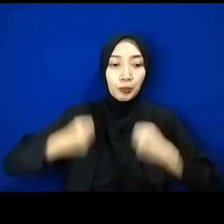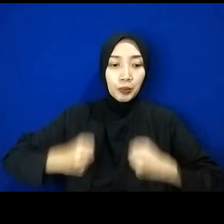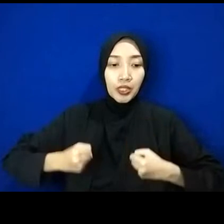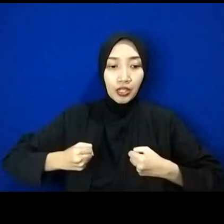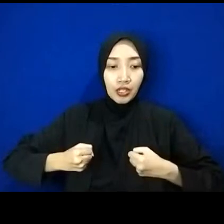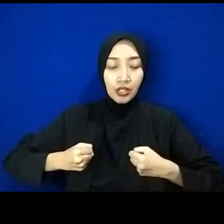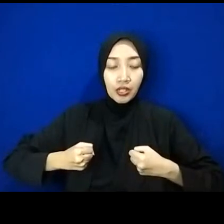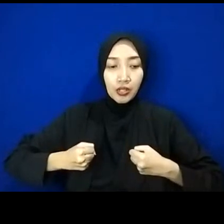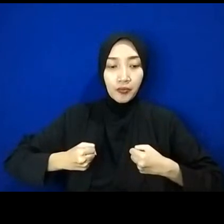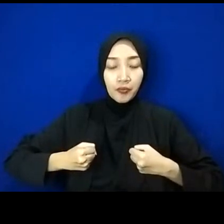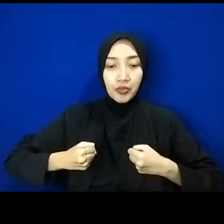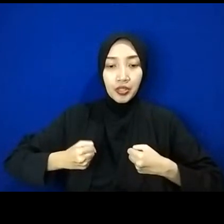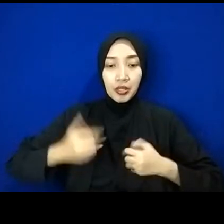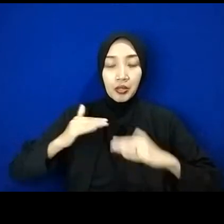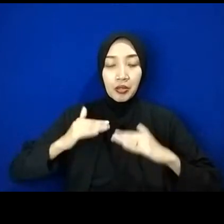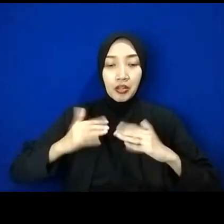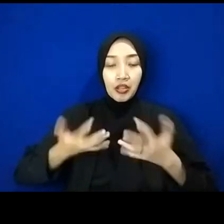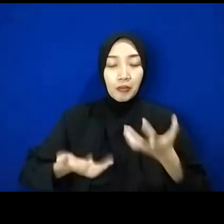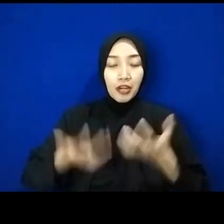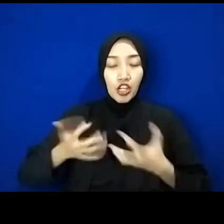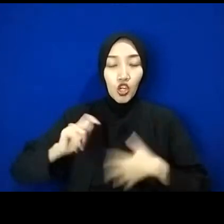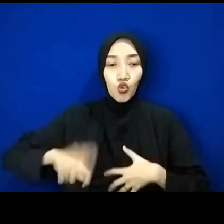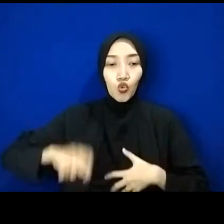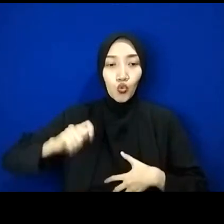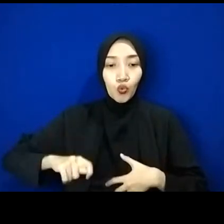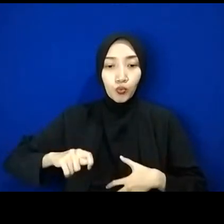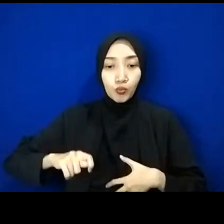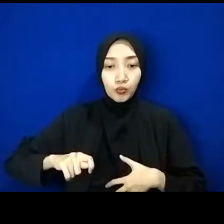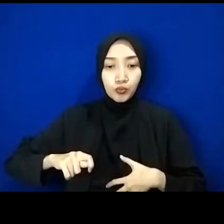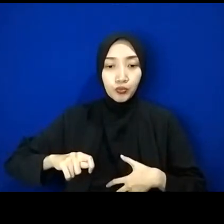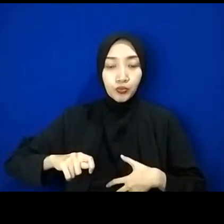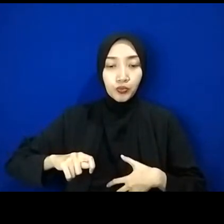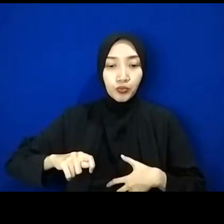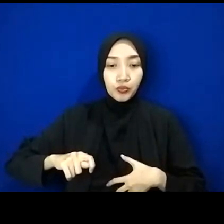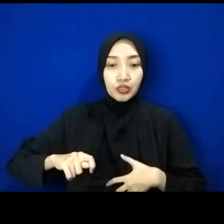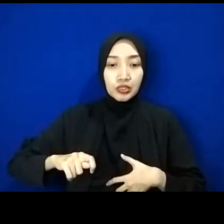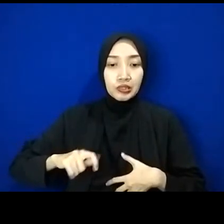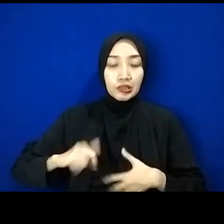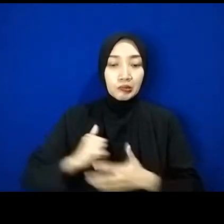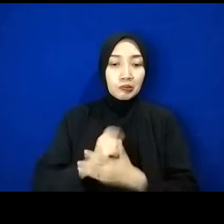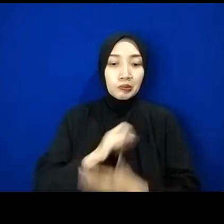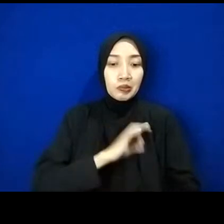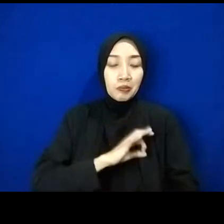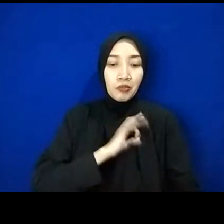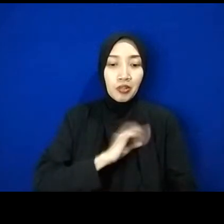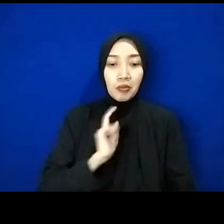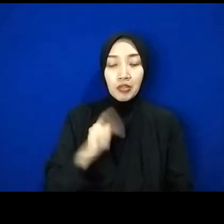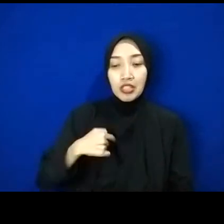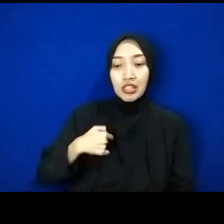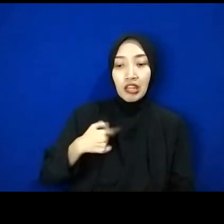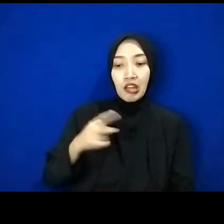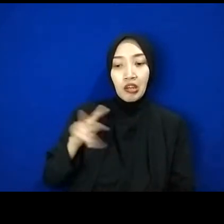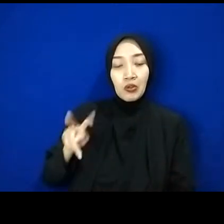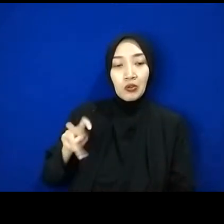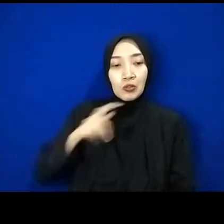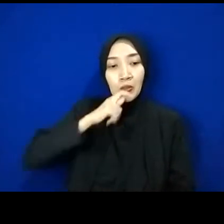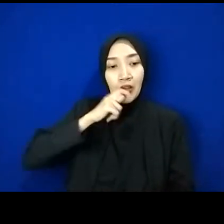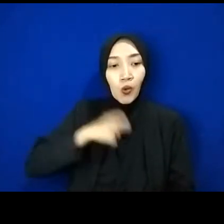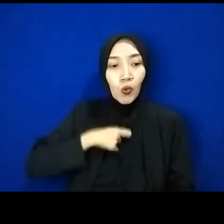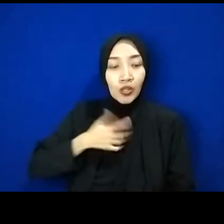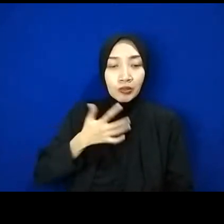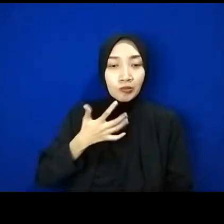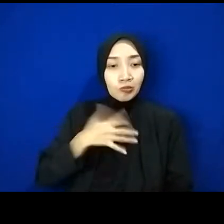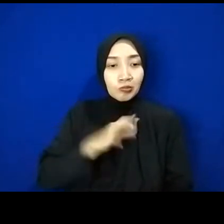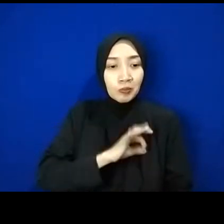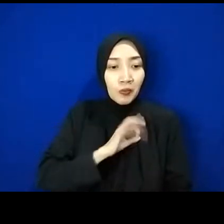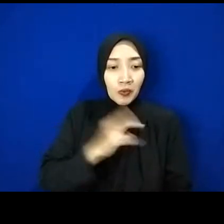very useful I have to acknowledge that it is very useful for us as the academics, and usually